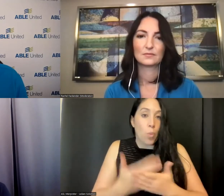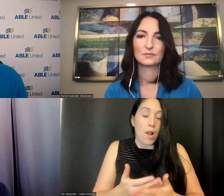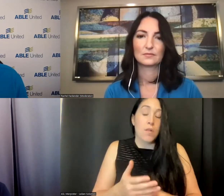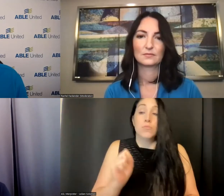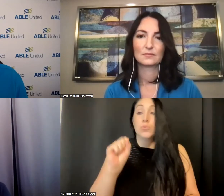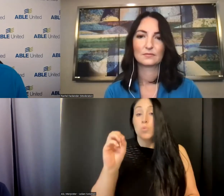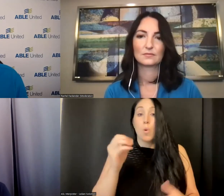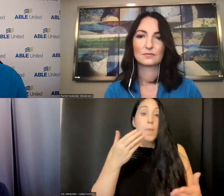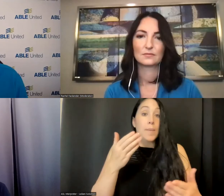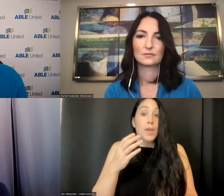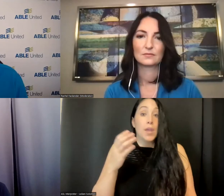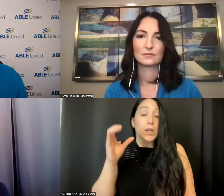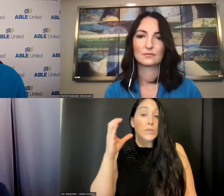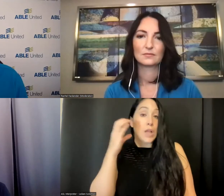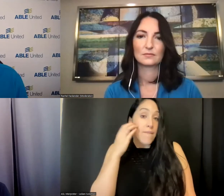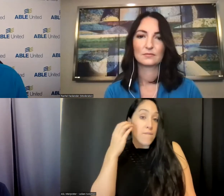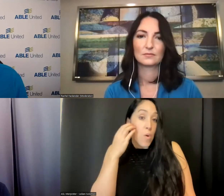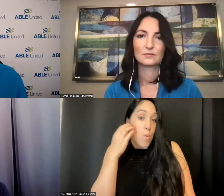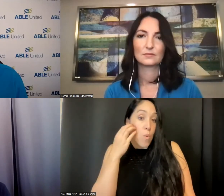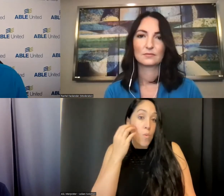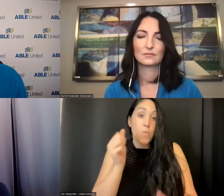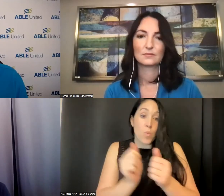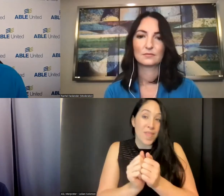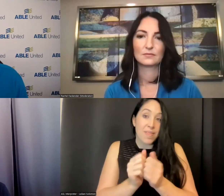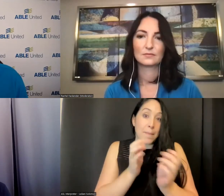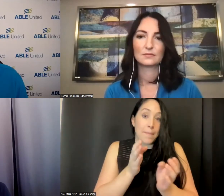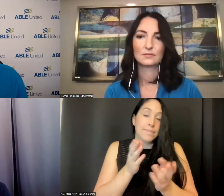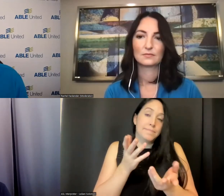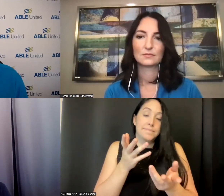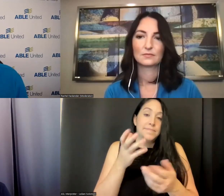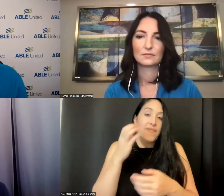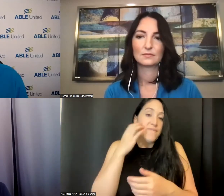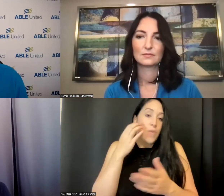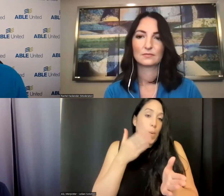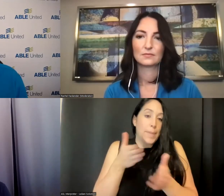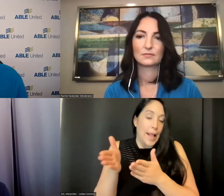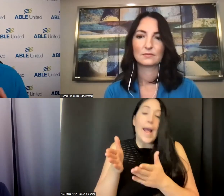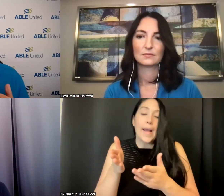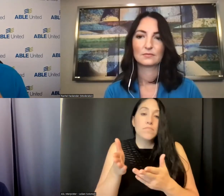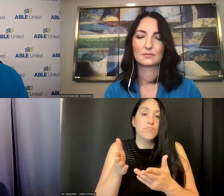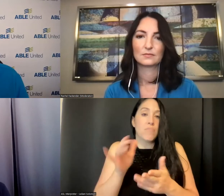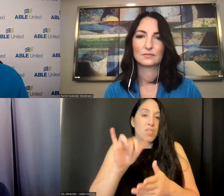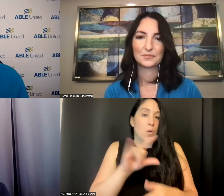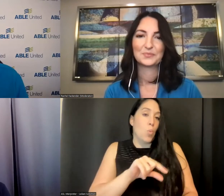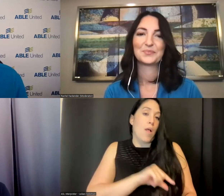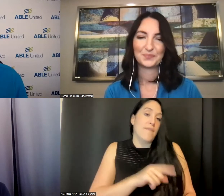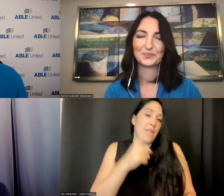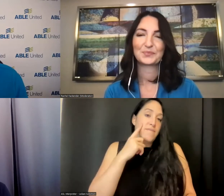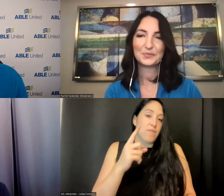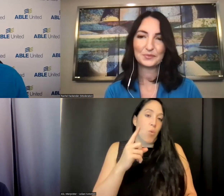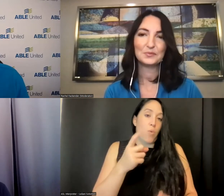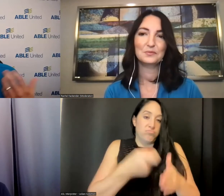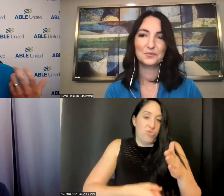cell phone plan would be a qualified disability expense. And so I usually tell individuals the baseline